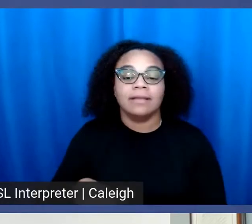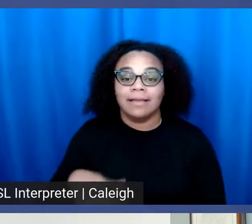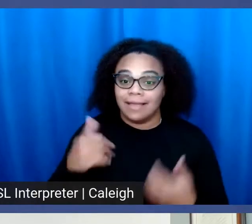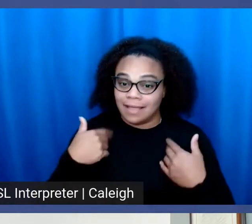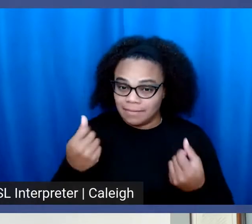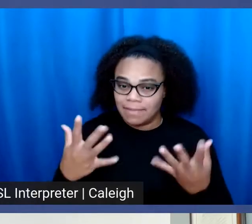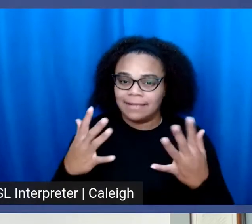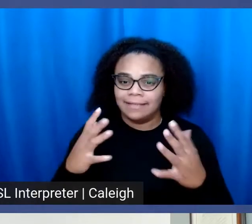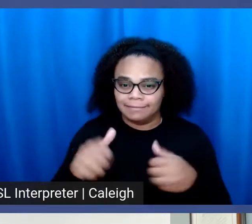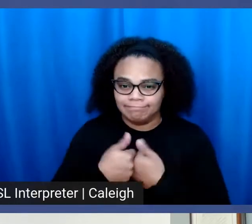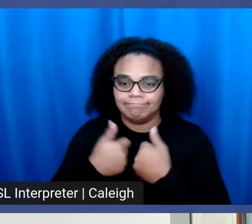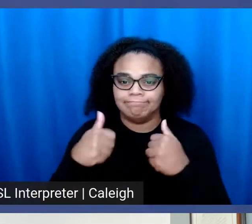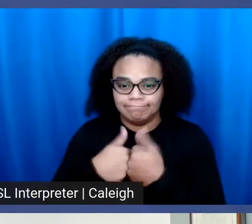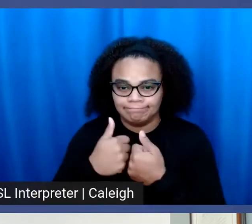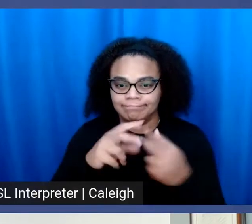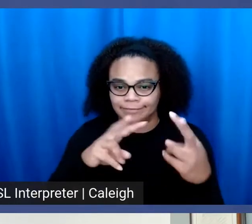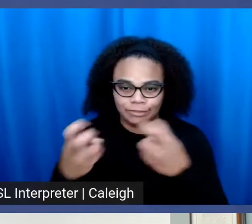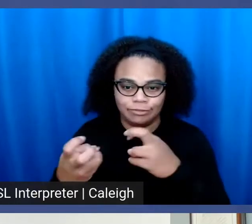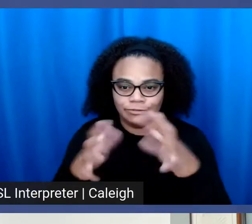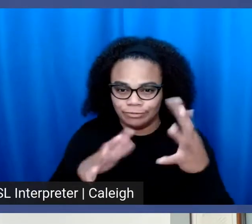about